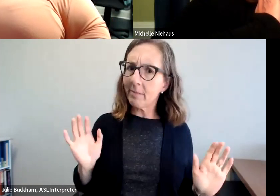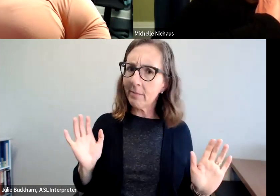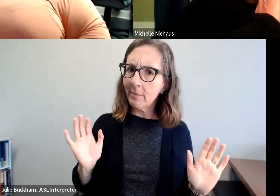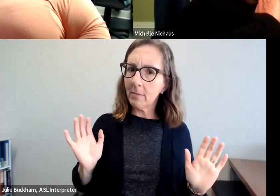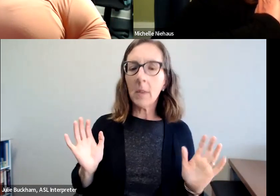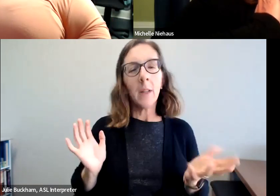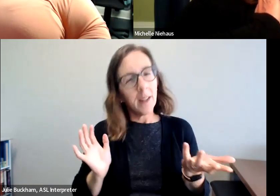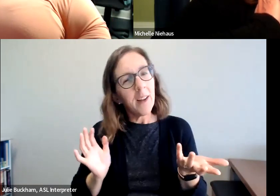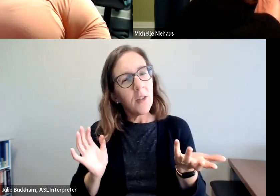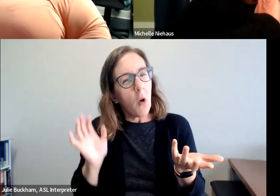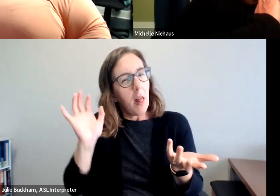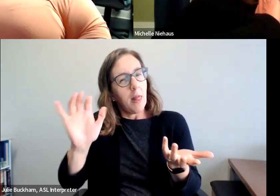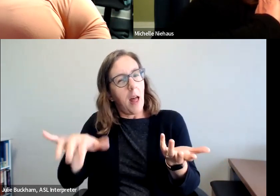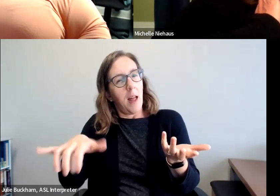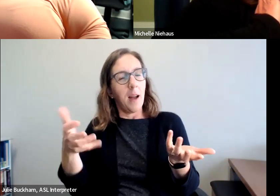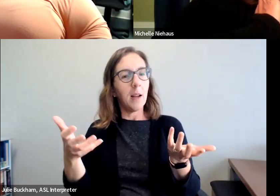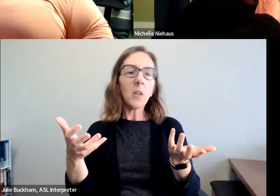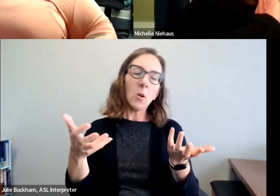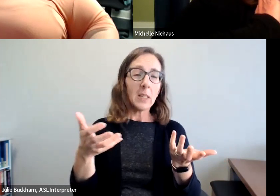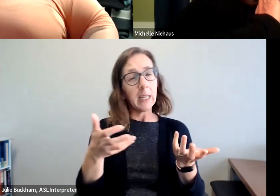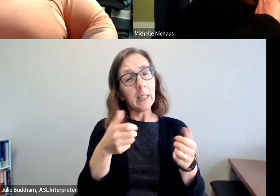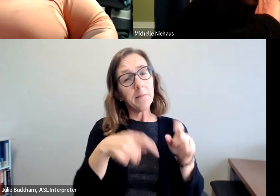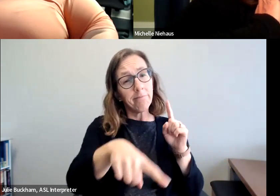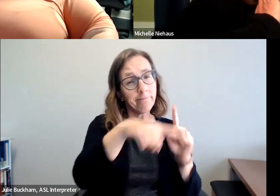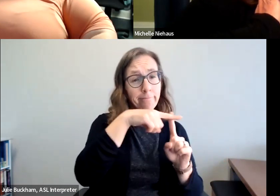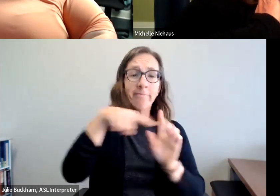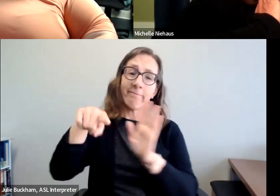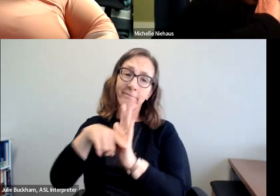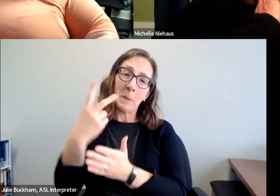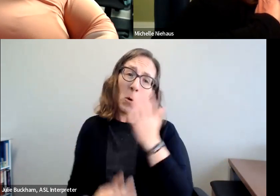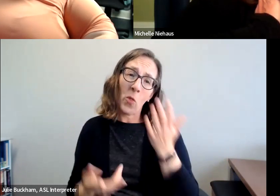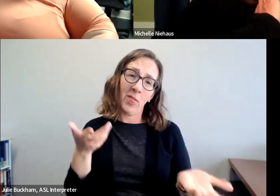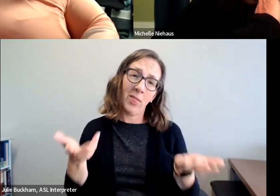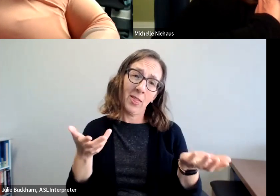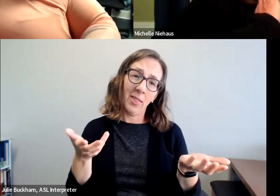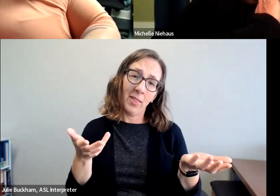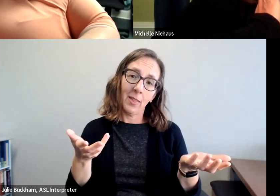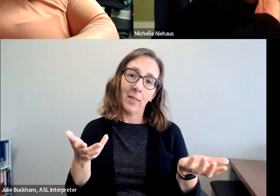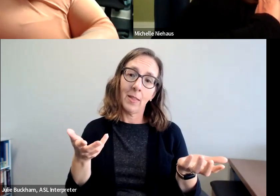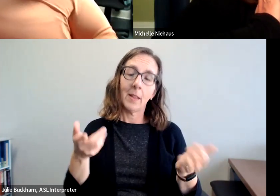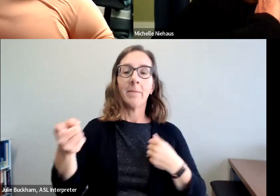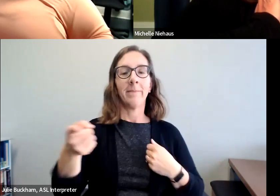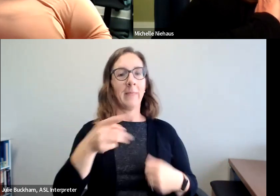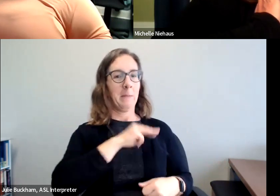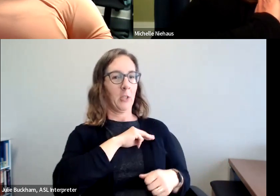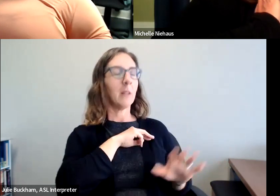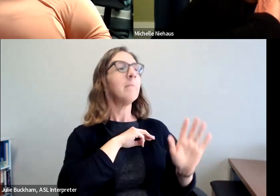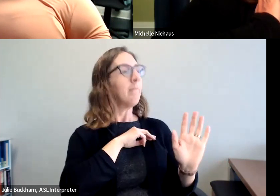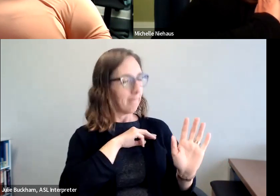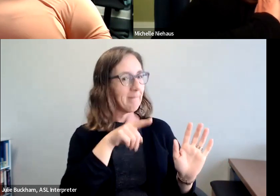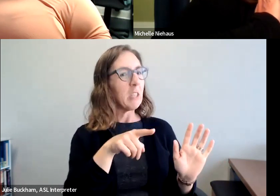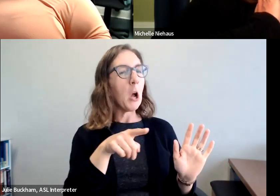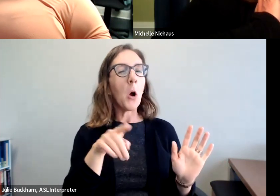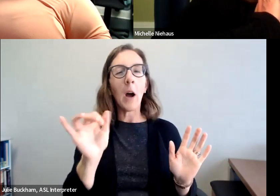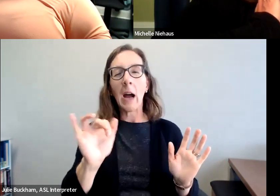So yeah, it's a blessing and a curse. It sounds like there's a mix of grit